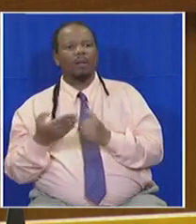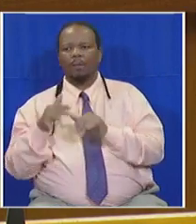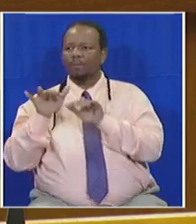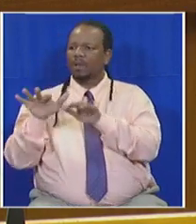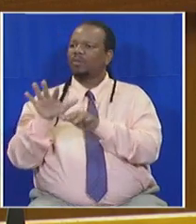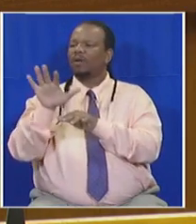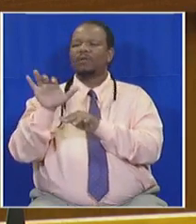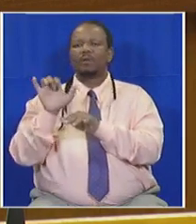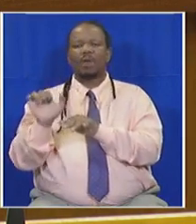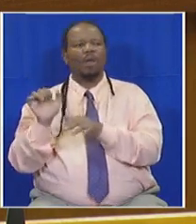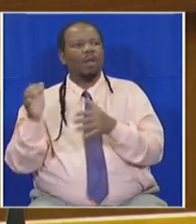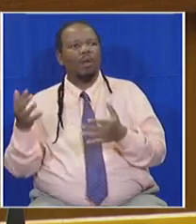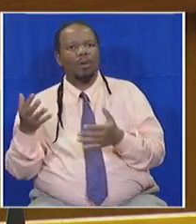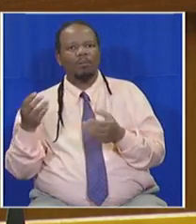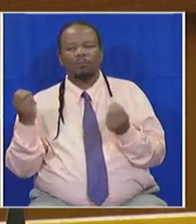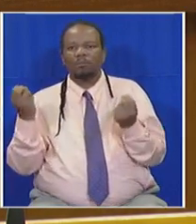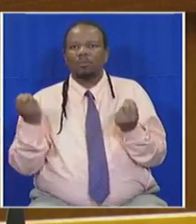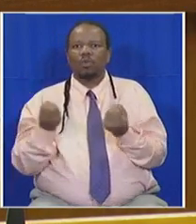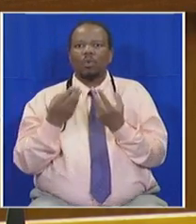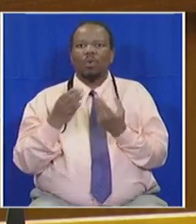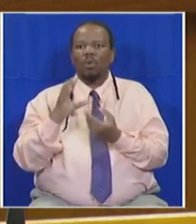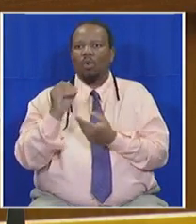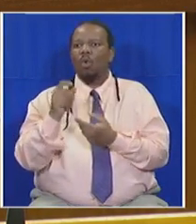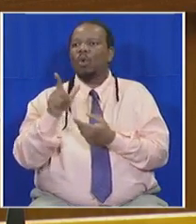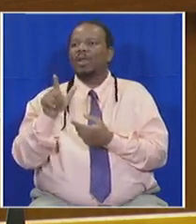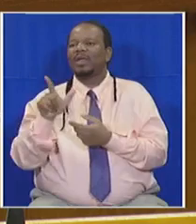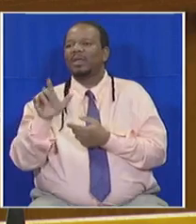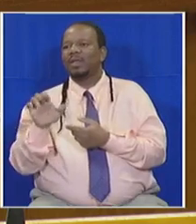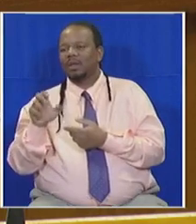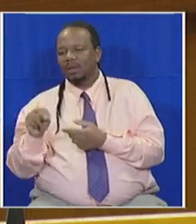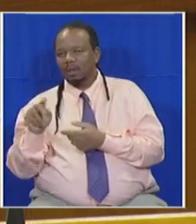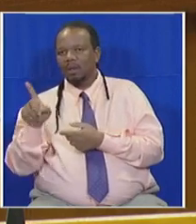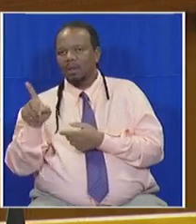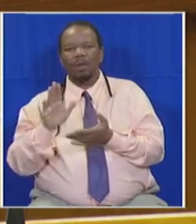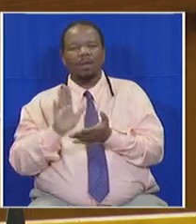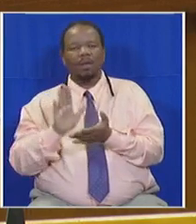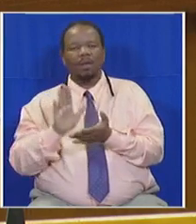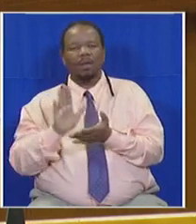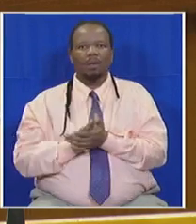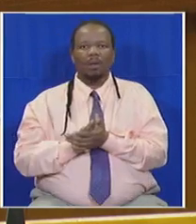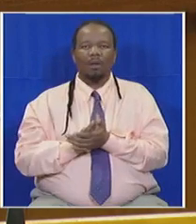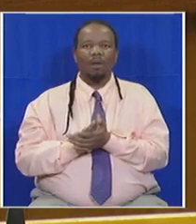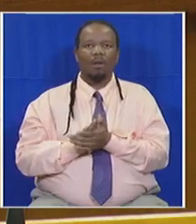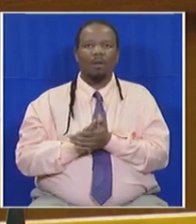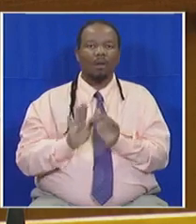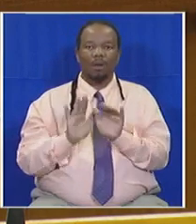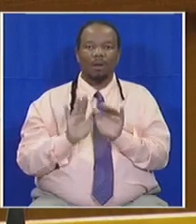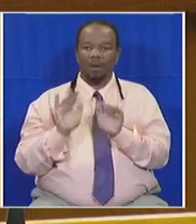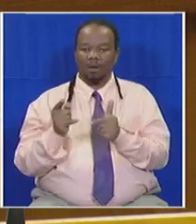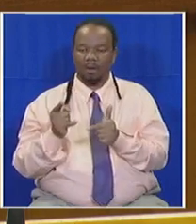the recent unrest in Kolini, all of which was pinned inter